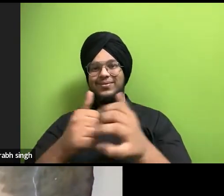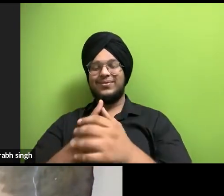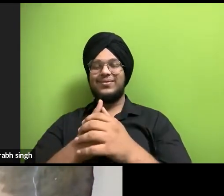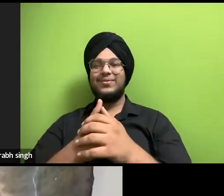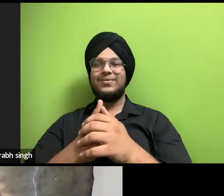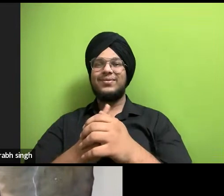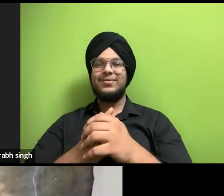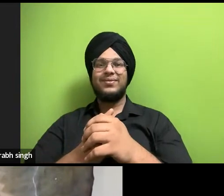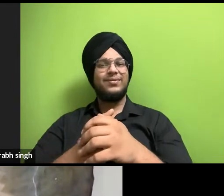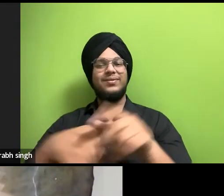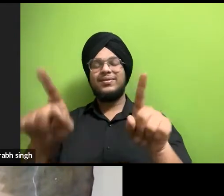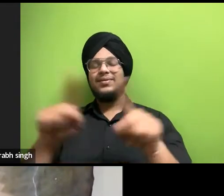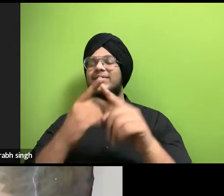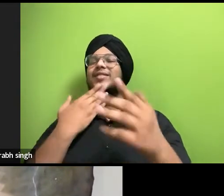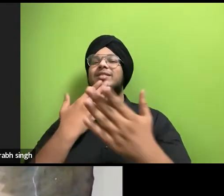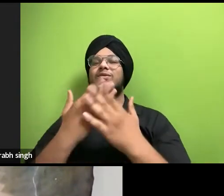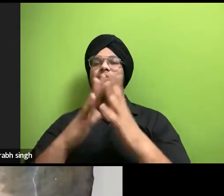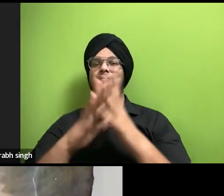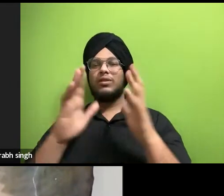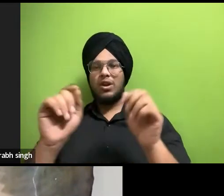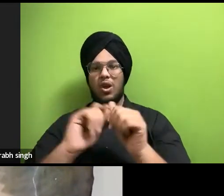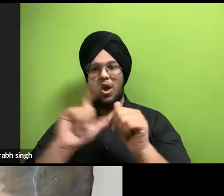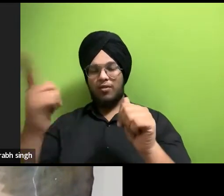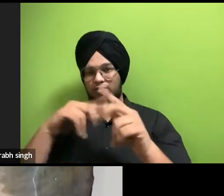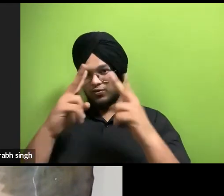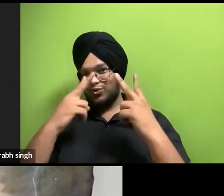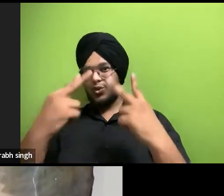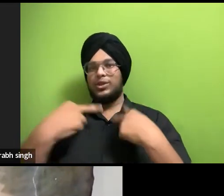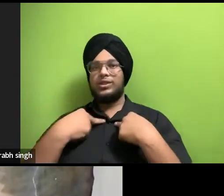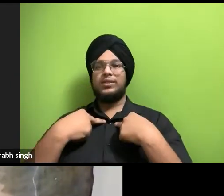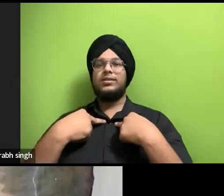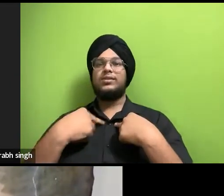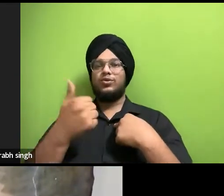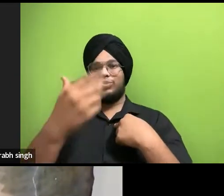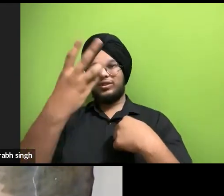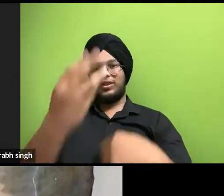So thank you so much, and everybody for watching, and good night. Until the